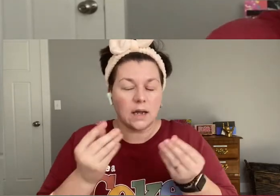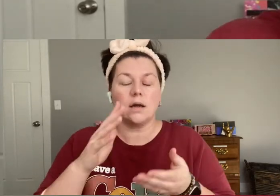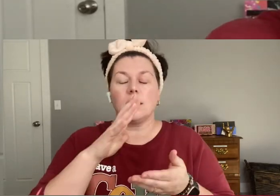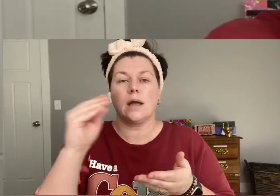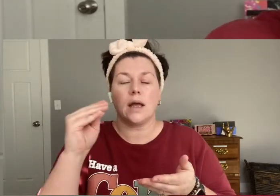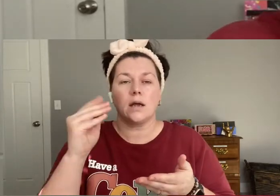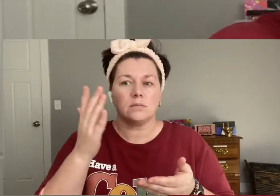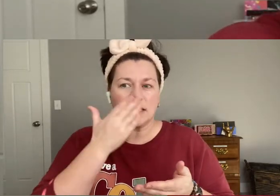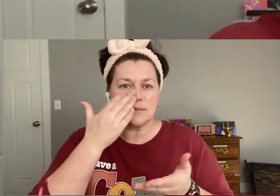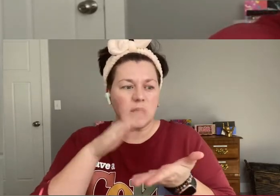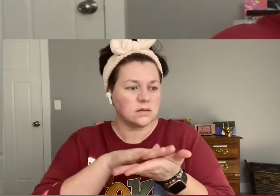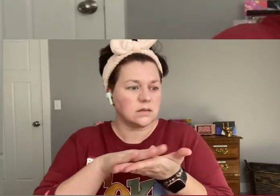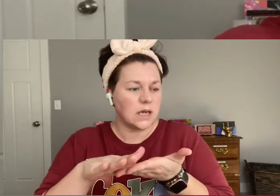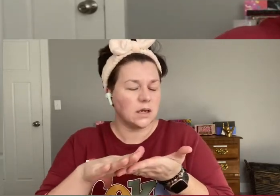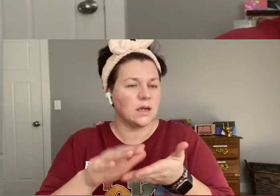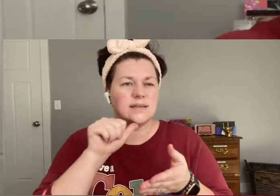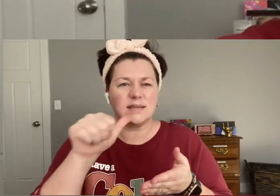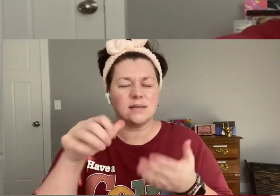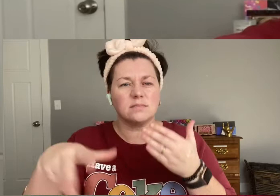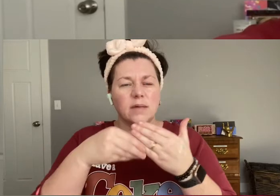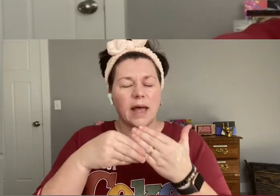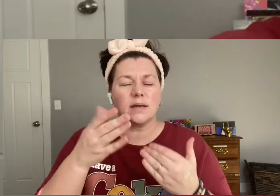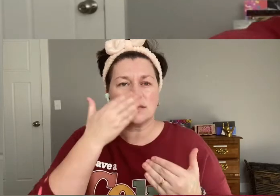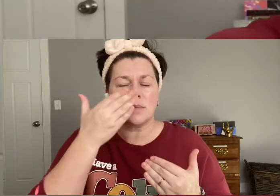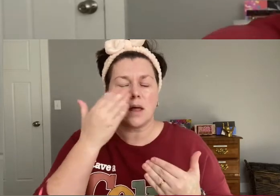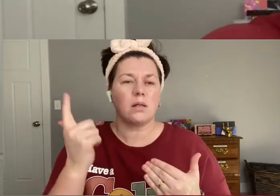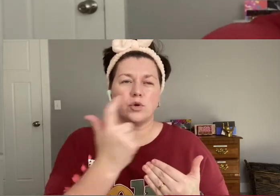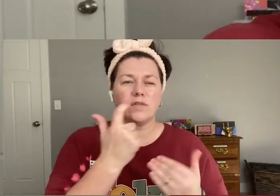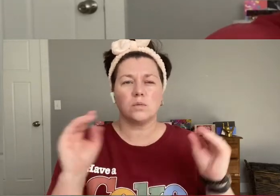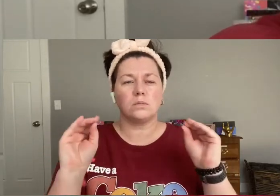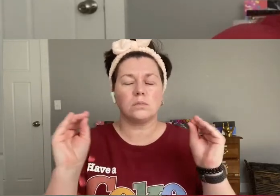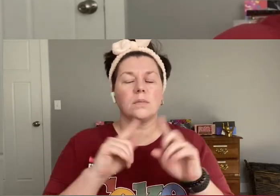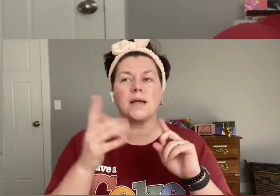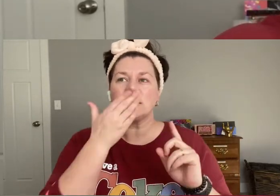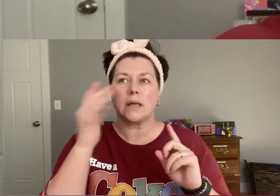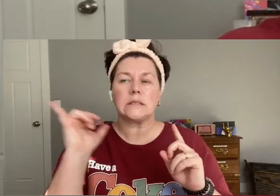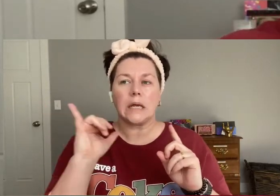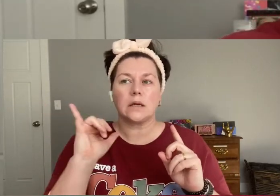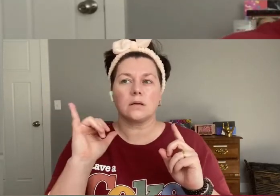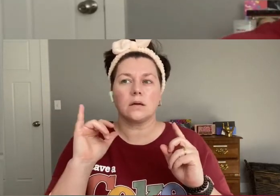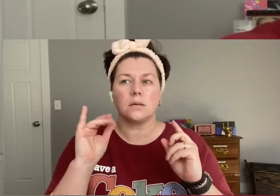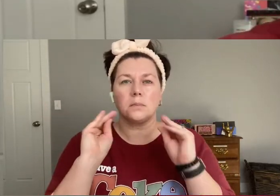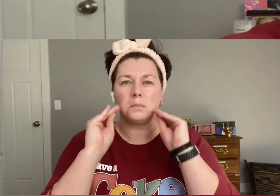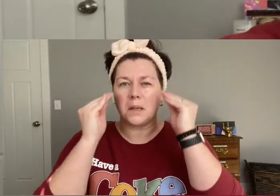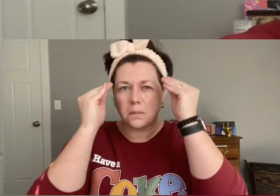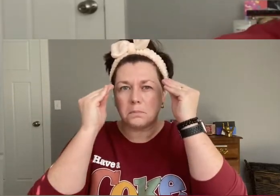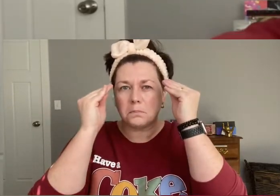but it smells like good, like fresh makeup. Like it has a nice